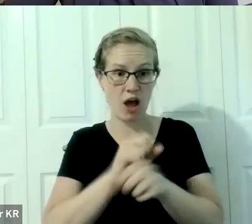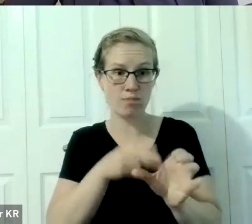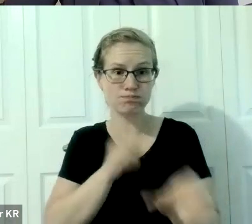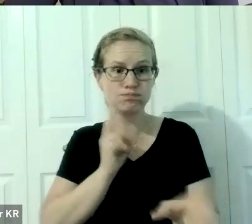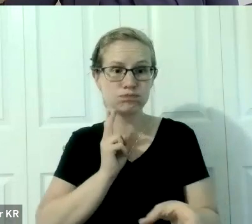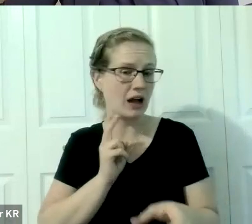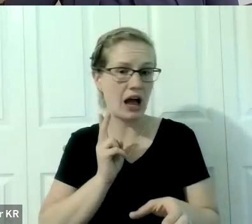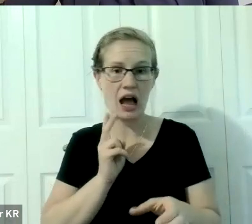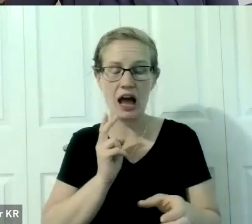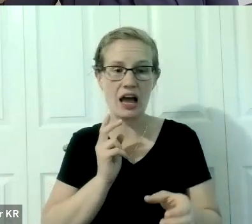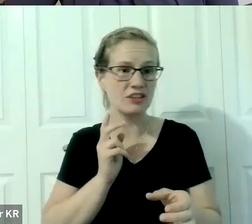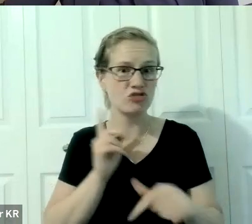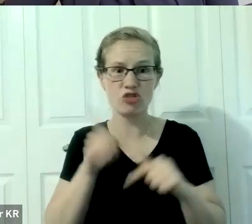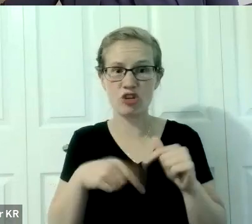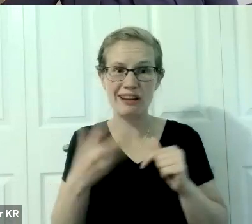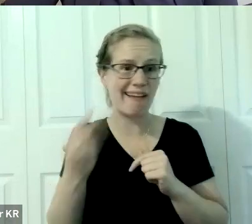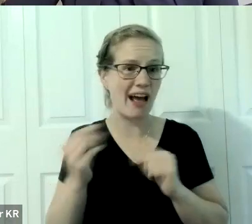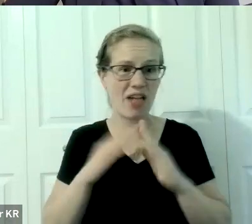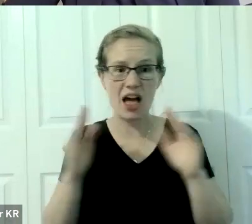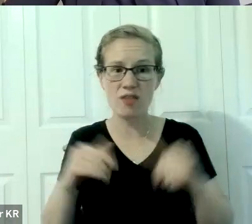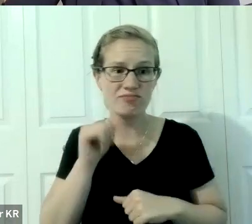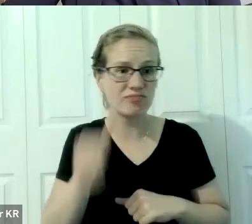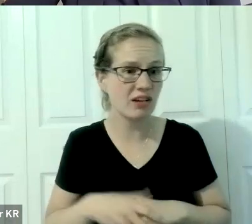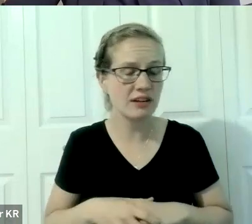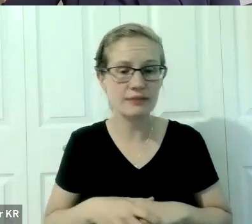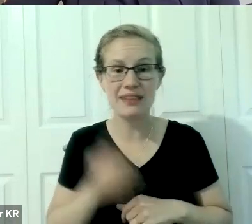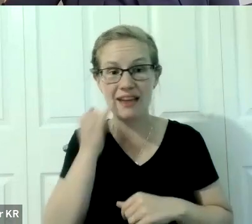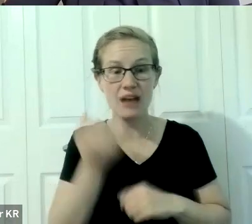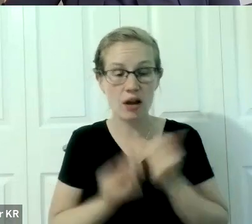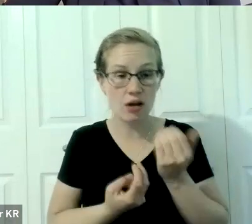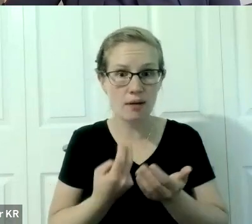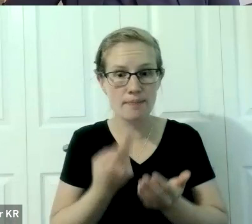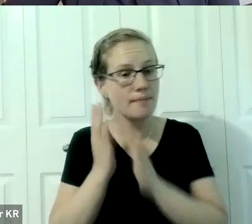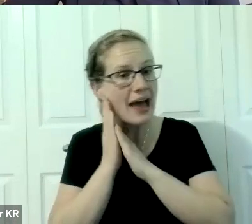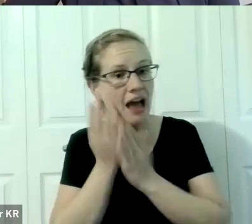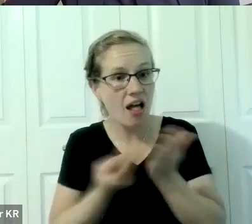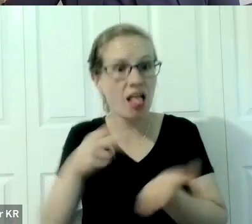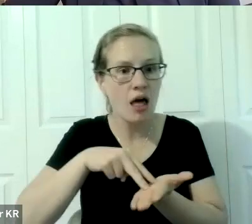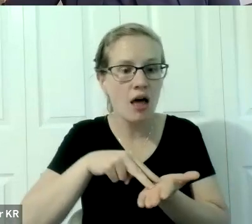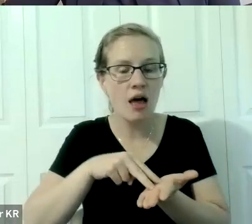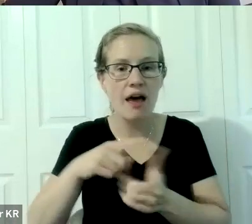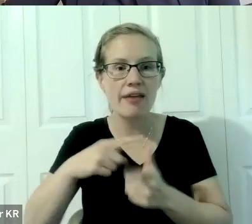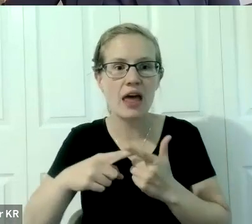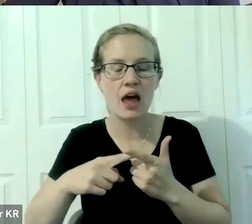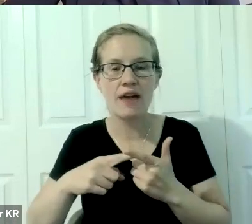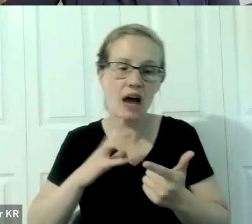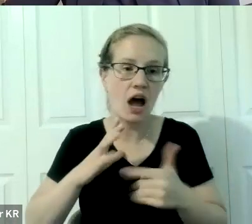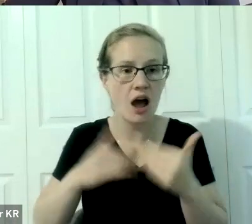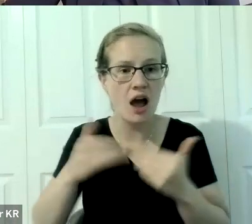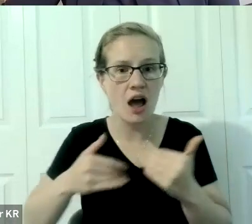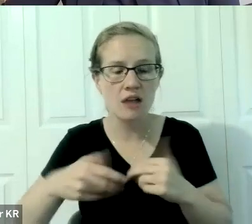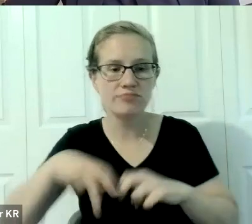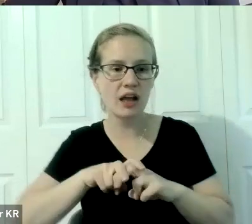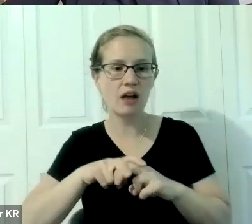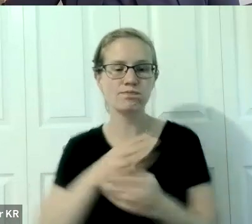I couldn't get out of the house a lot of days. If I got out of bed, I couldn't get out of my recliner. So it